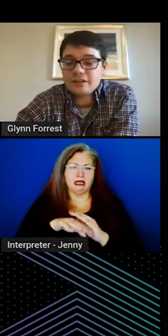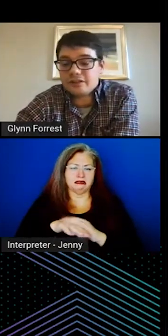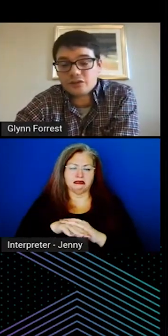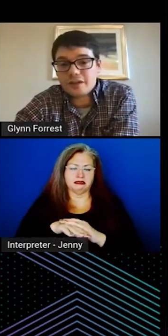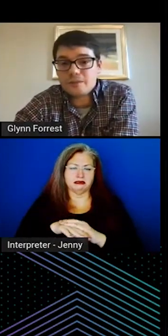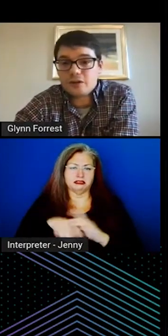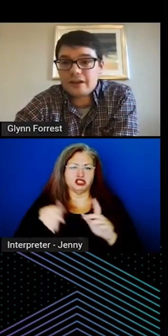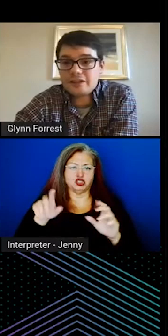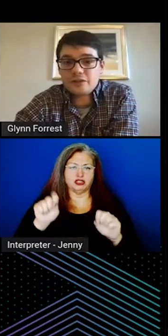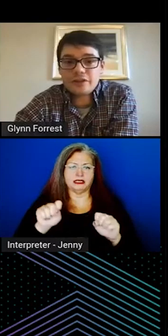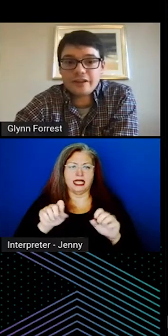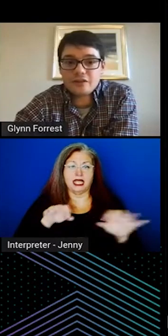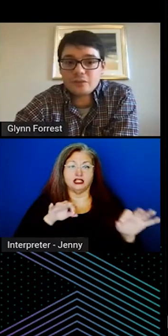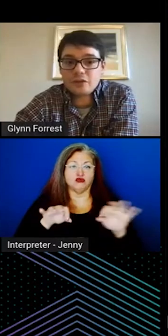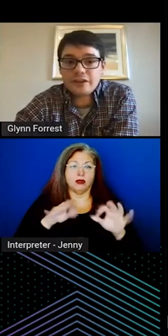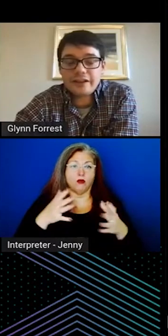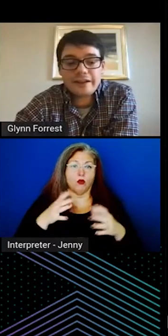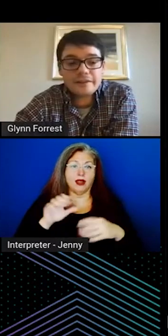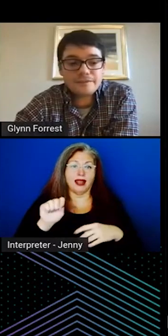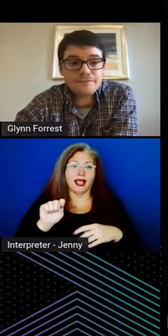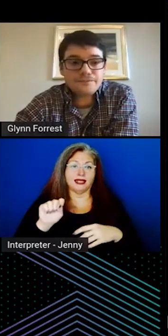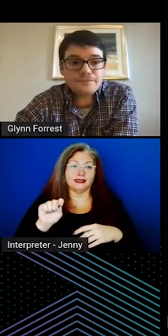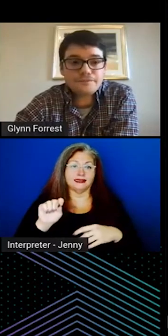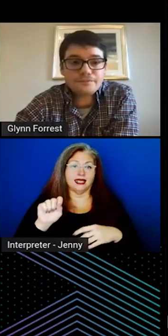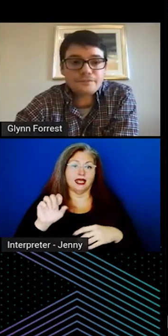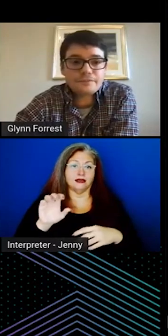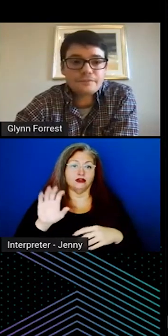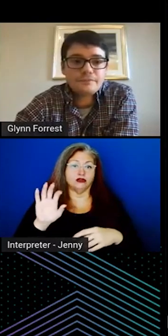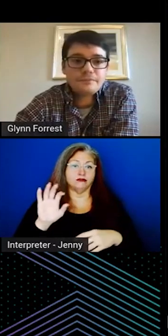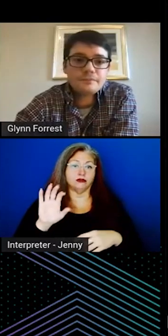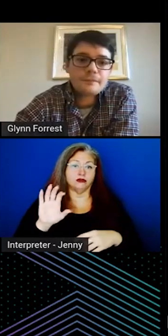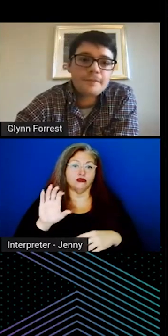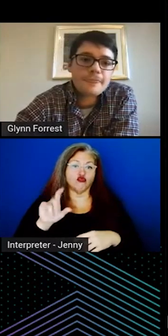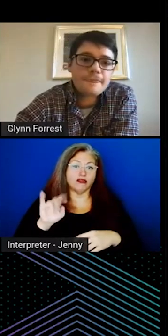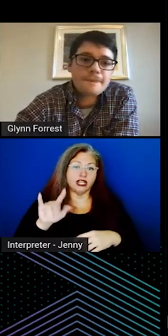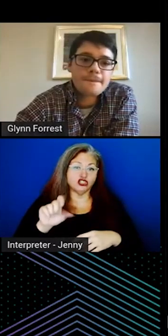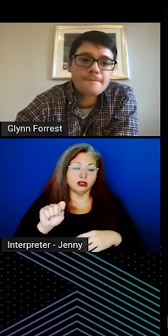She can describe what S3 credentials would look like.